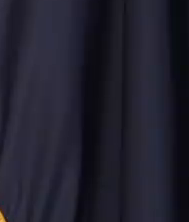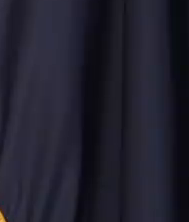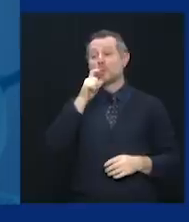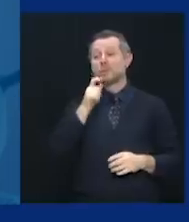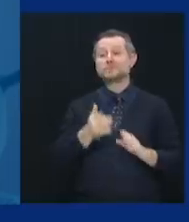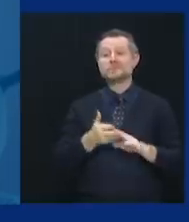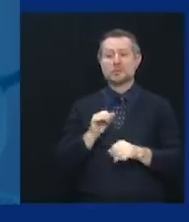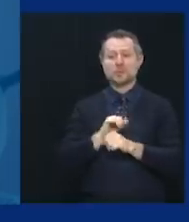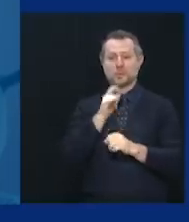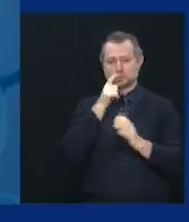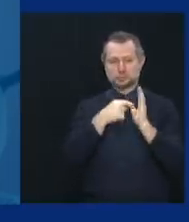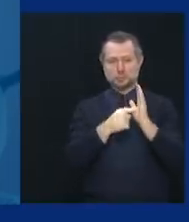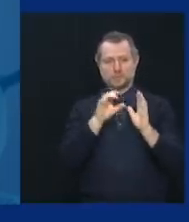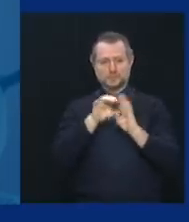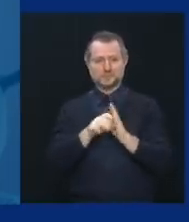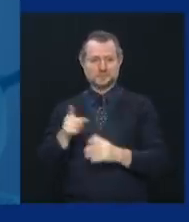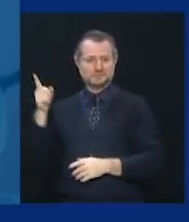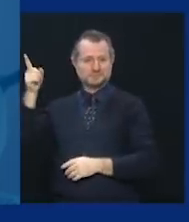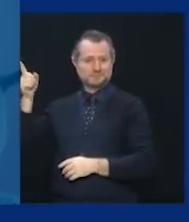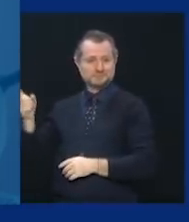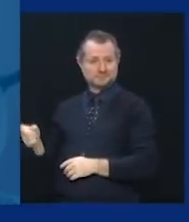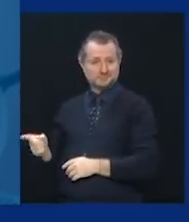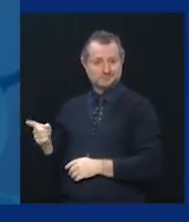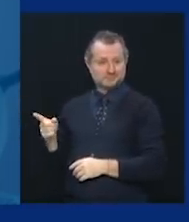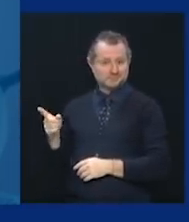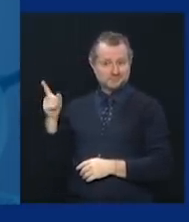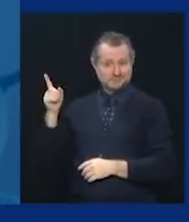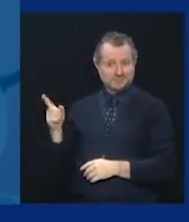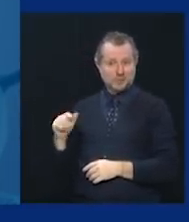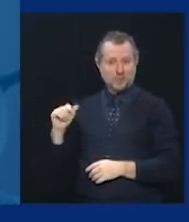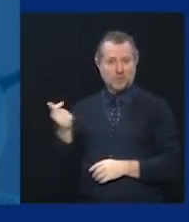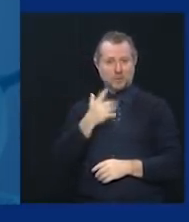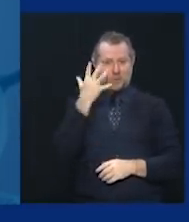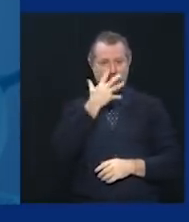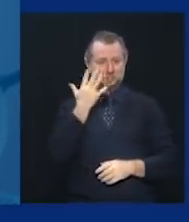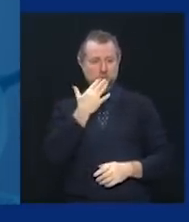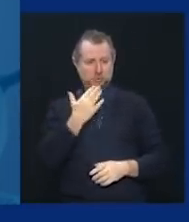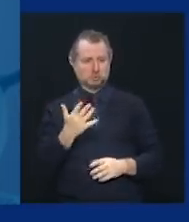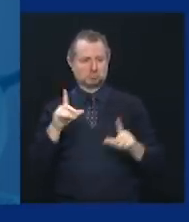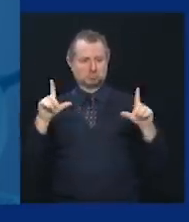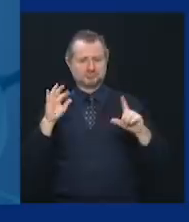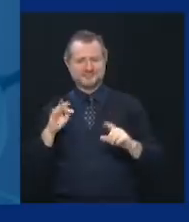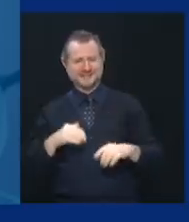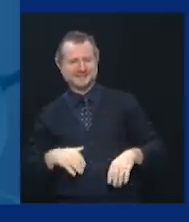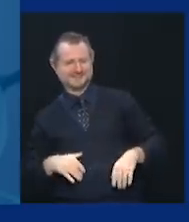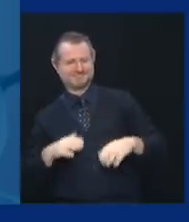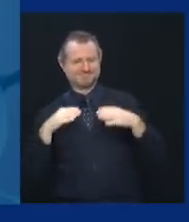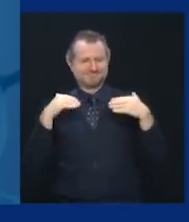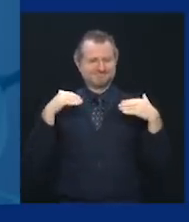are, good looking, all of them, handsome, smiling.